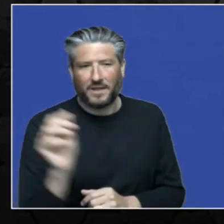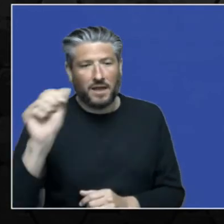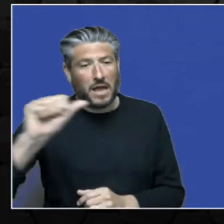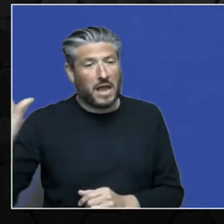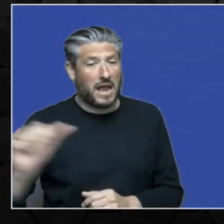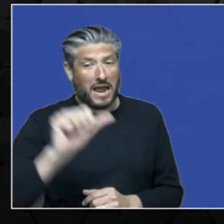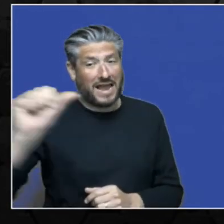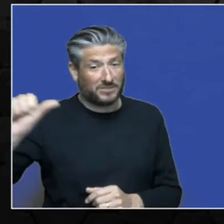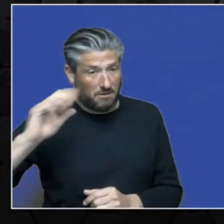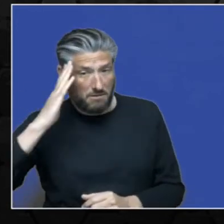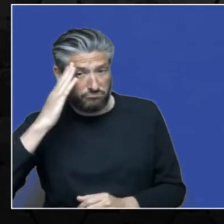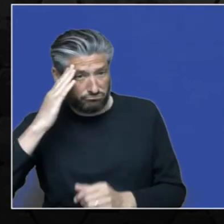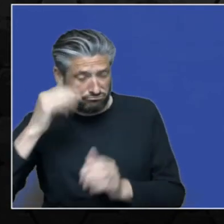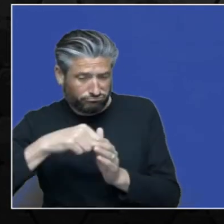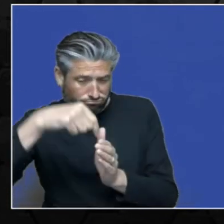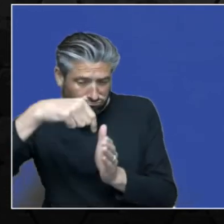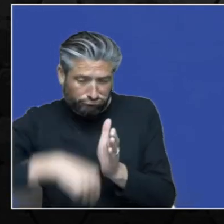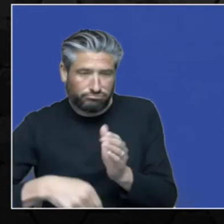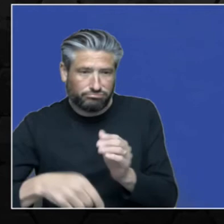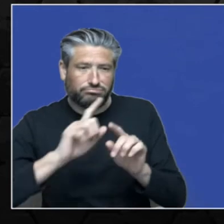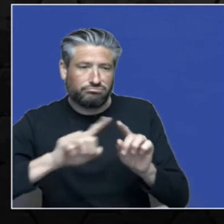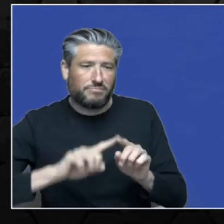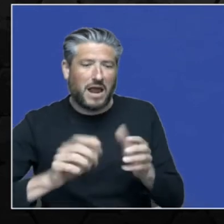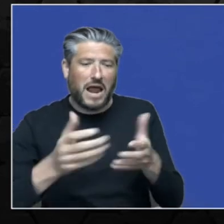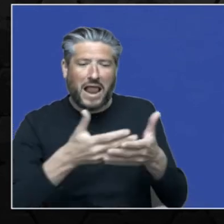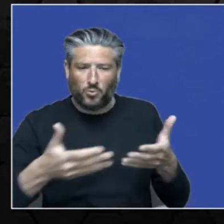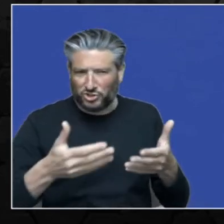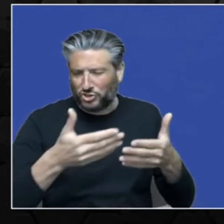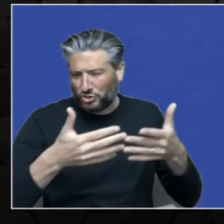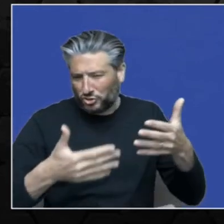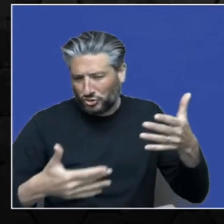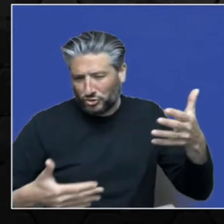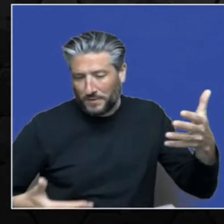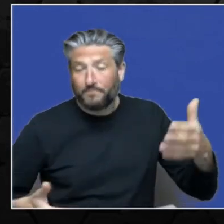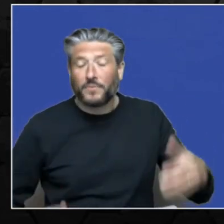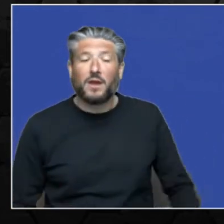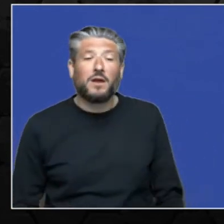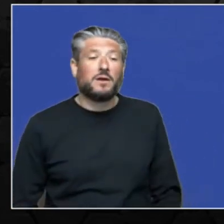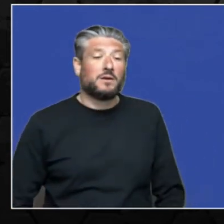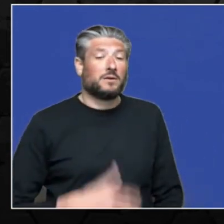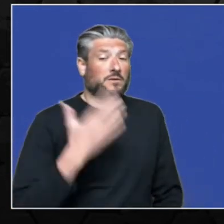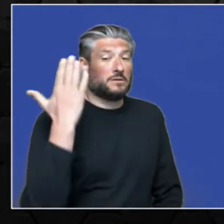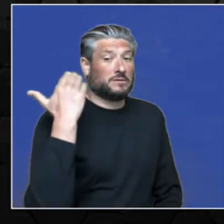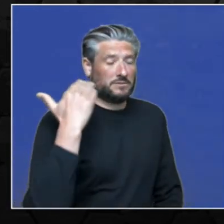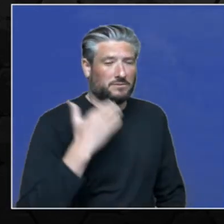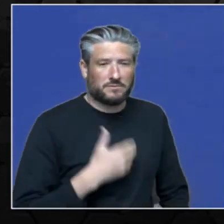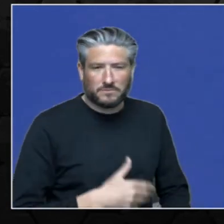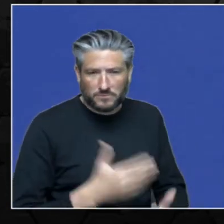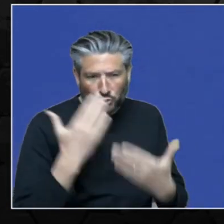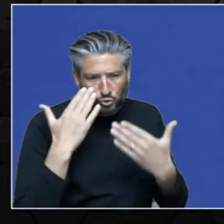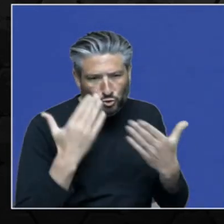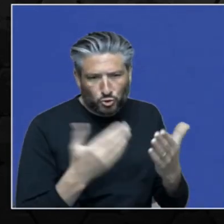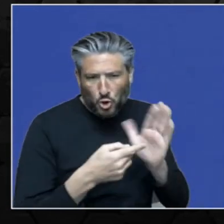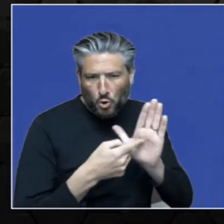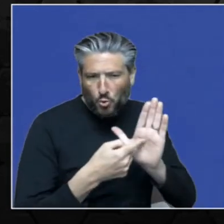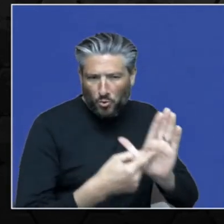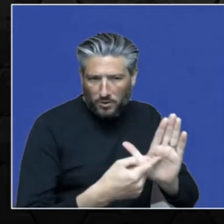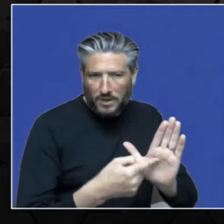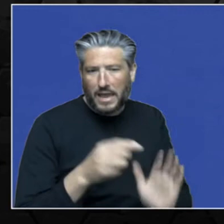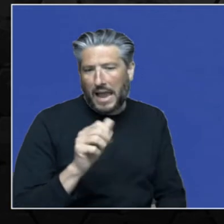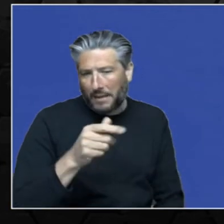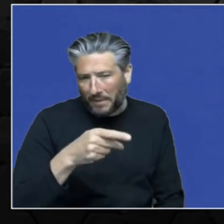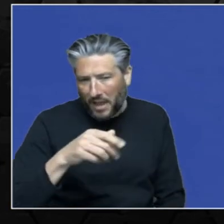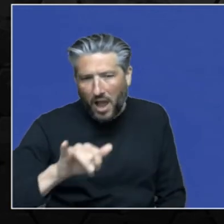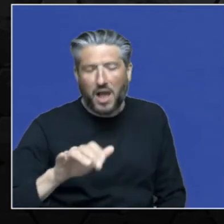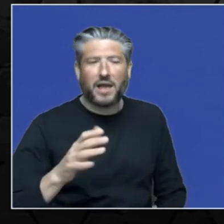So we saw how sentiment analysis of Azure Text Analytics API works and how general sentiment analysis